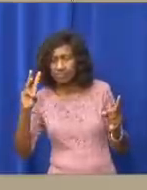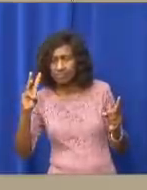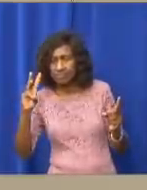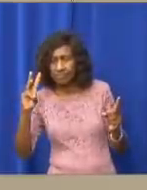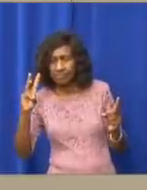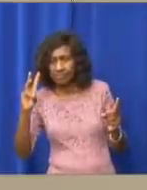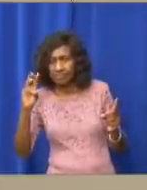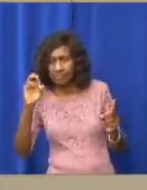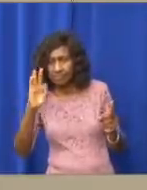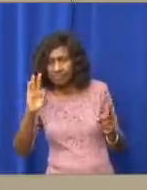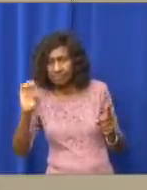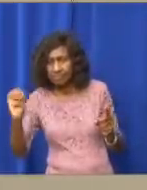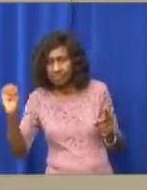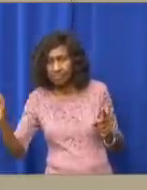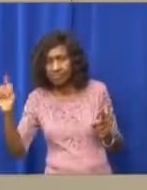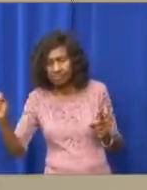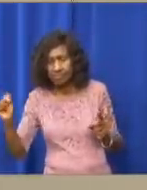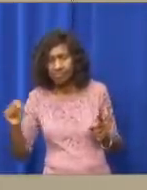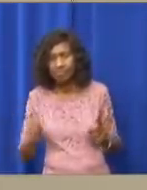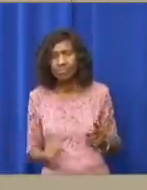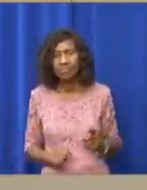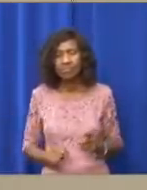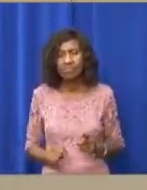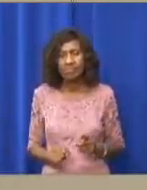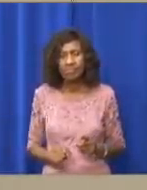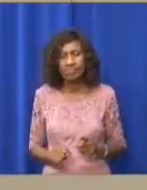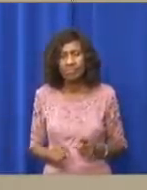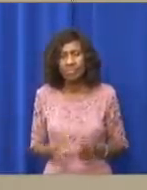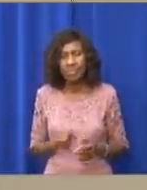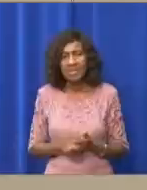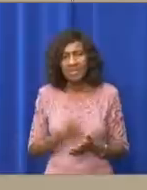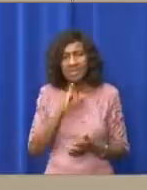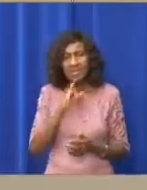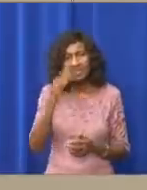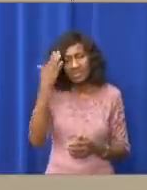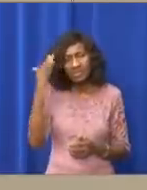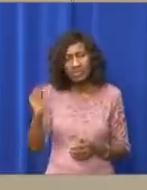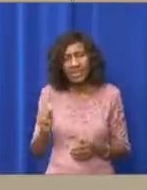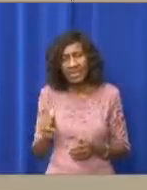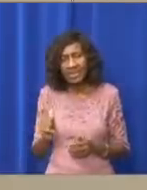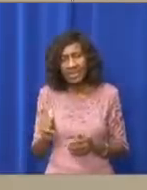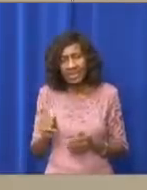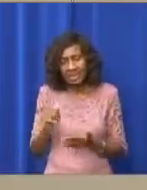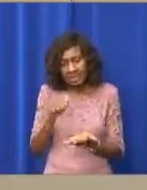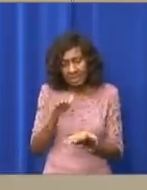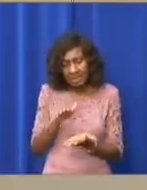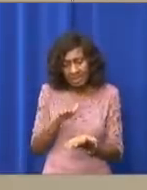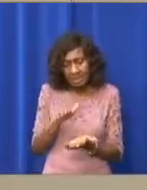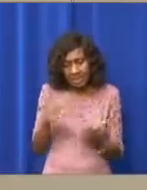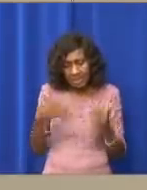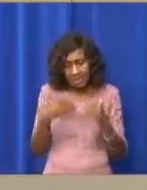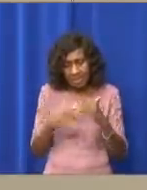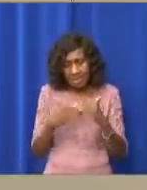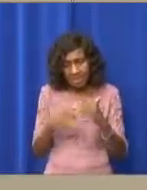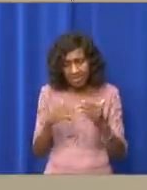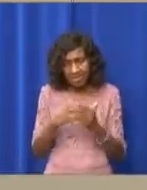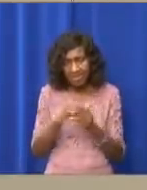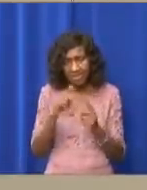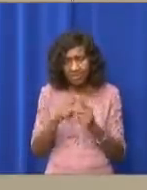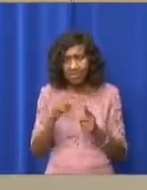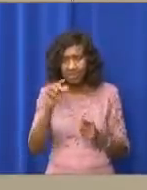the way people operate in there. That's the rationale for limiting it essentially to the big places, A.L.